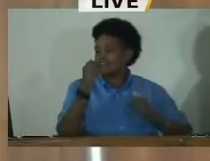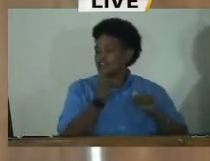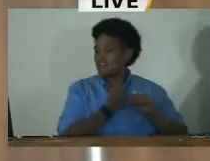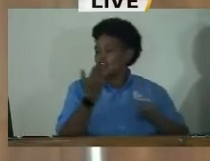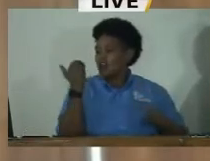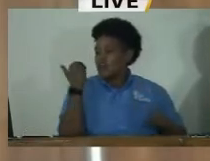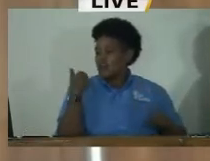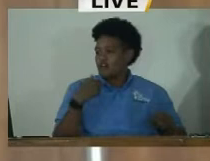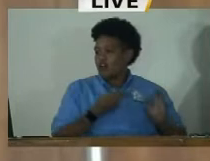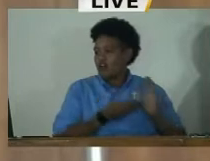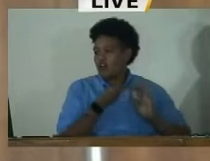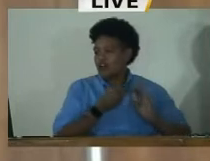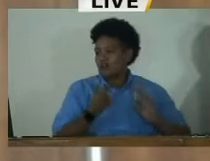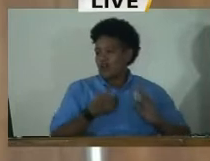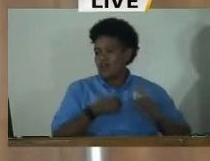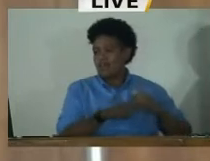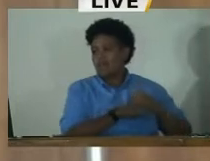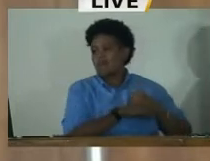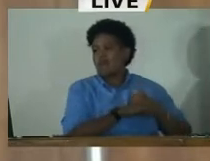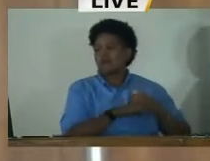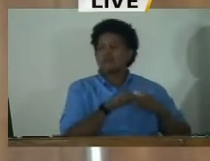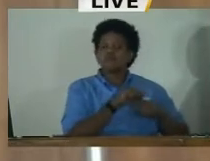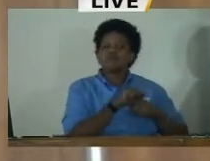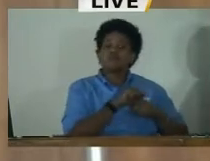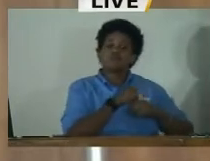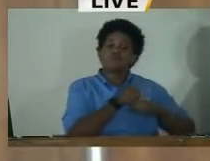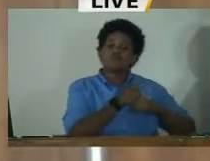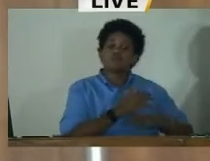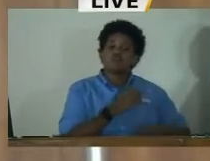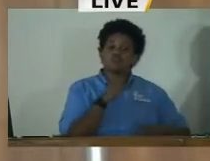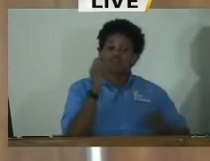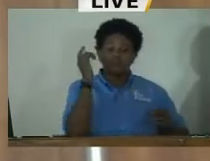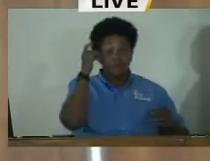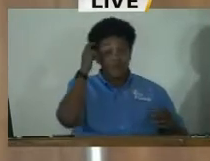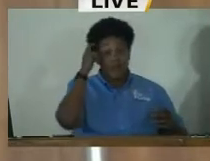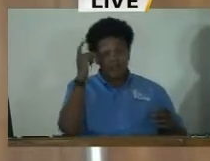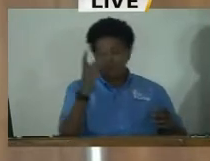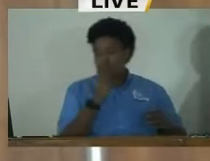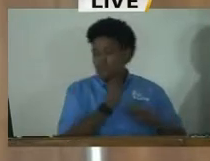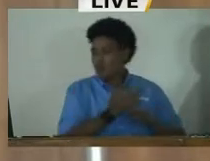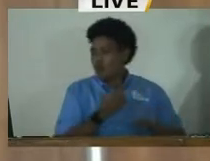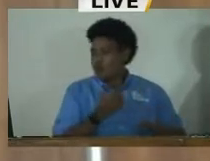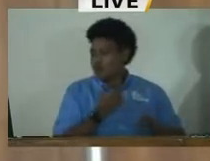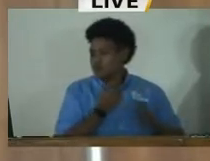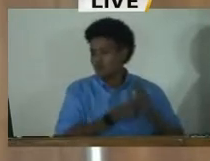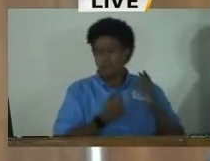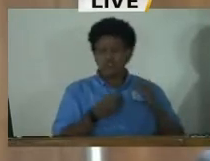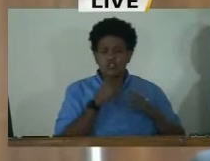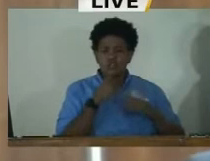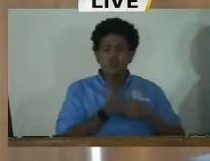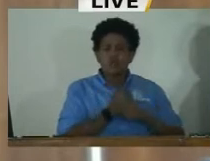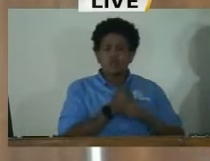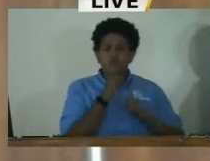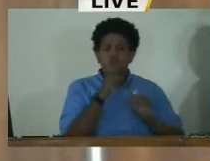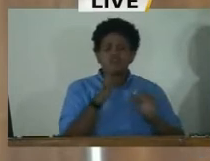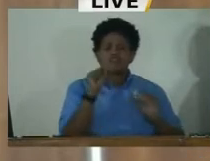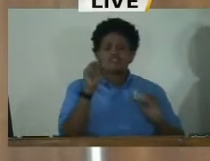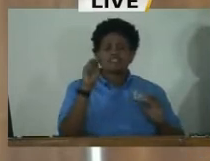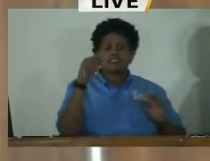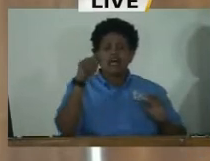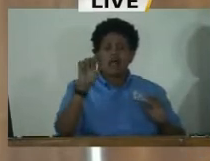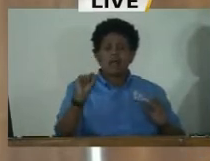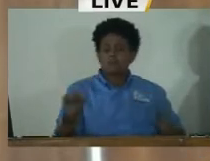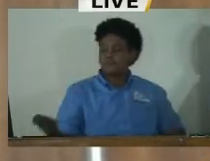honest, we have a market protectionist mindset, which has caused us to be a producer of samples,